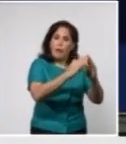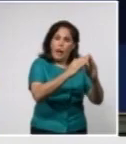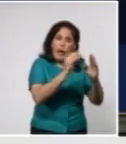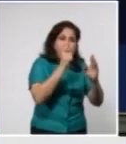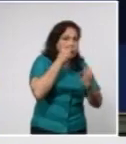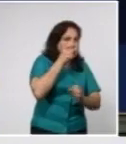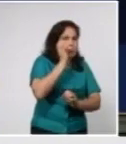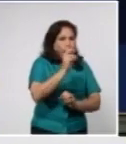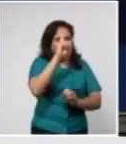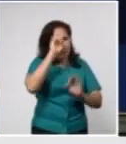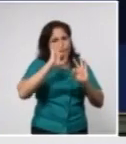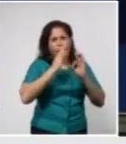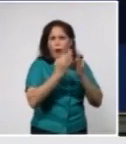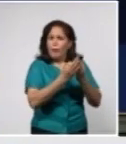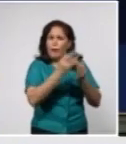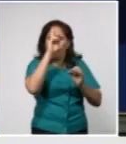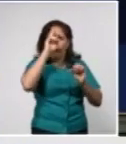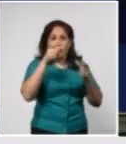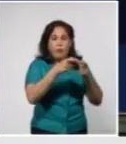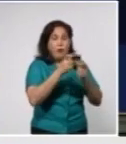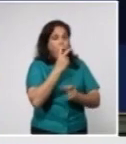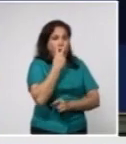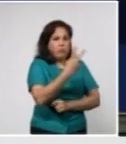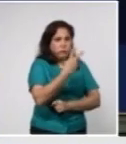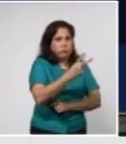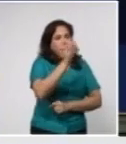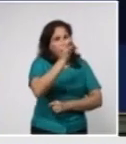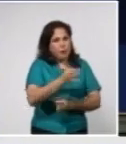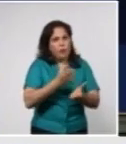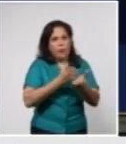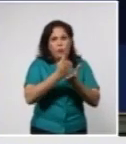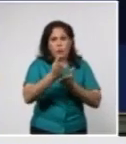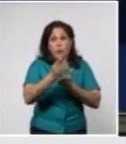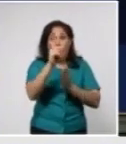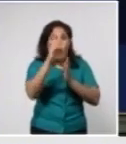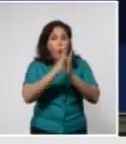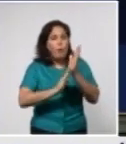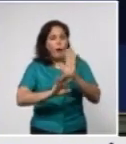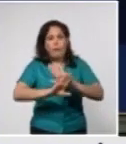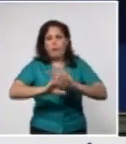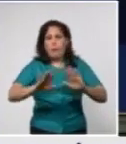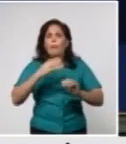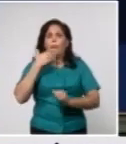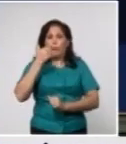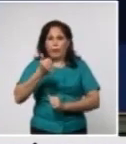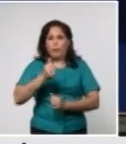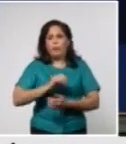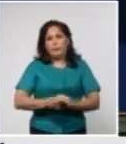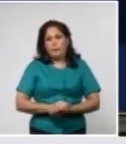negative. So we are referring to 1,999 patients who have recovered. That is